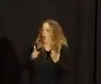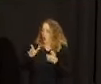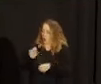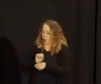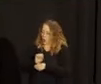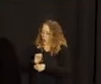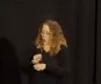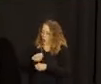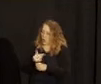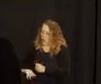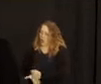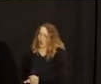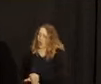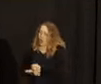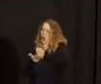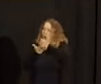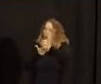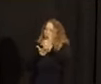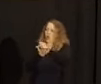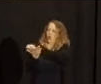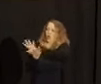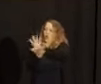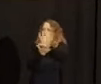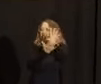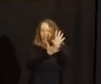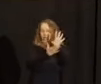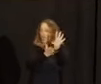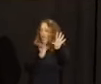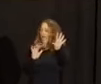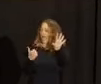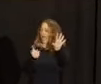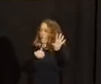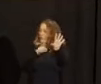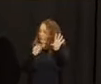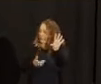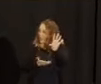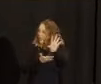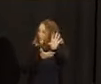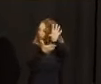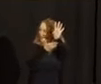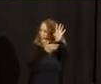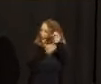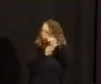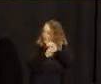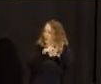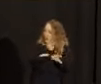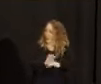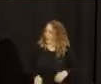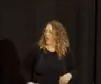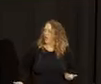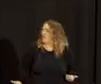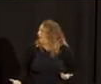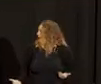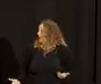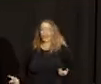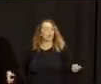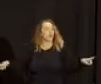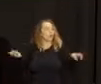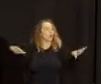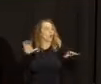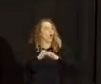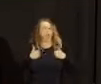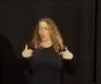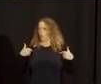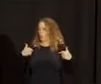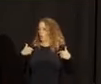that you're doing, your advocacy work? How can we be a megaphone for what you all are doing to